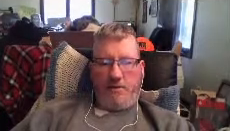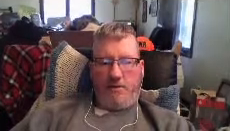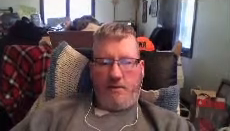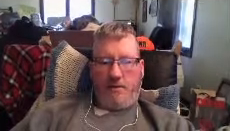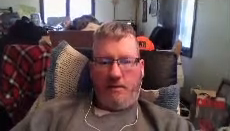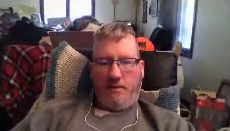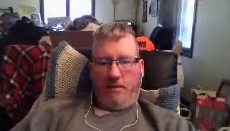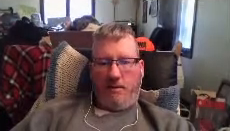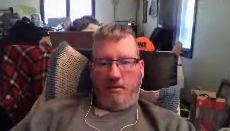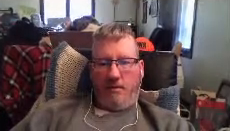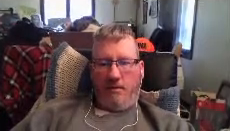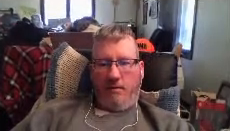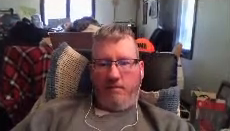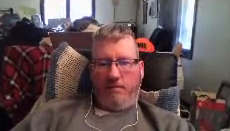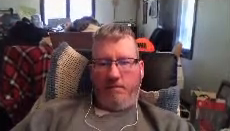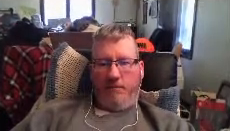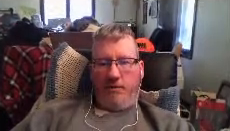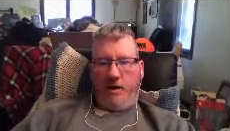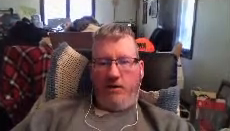that